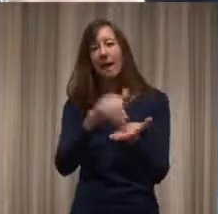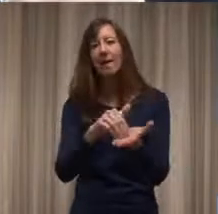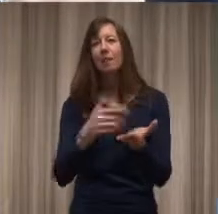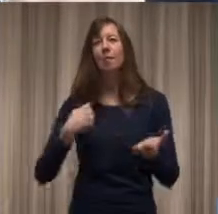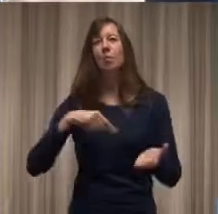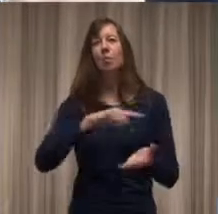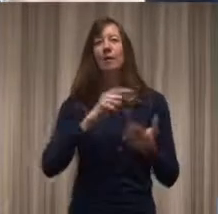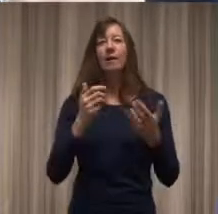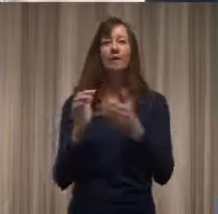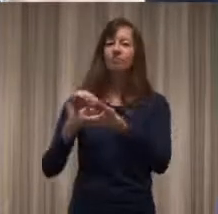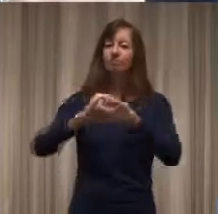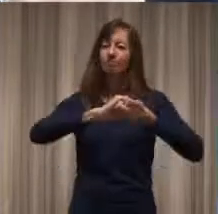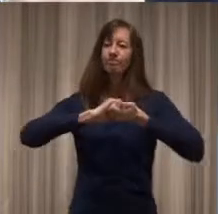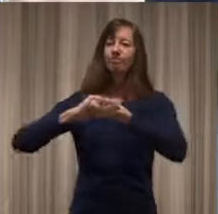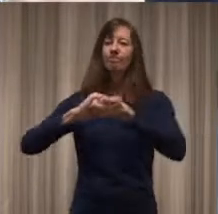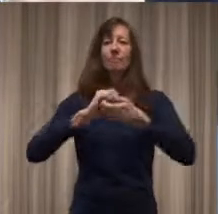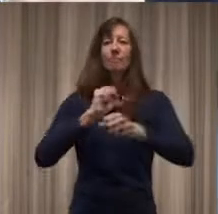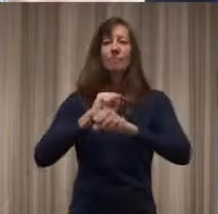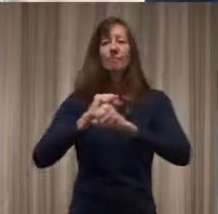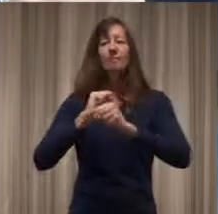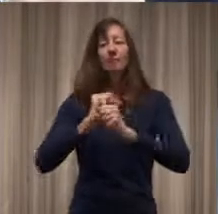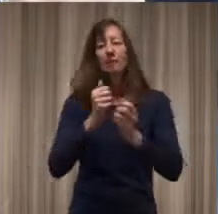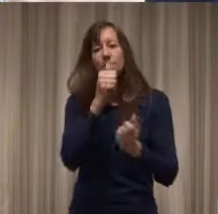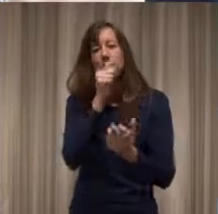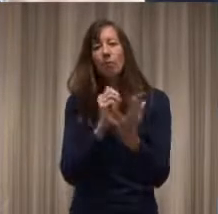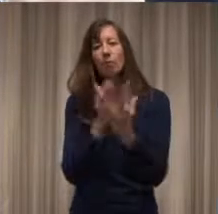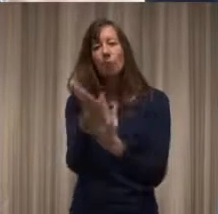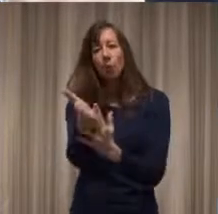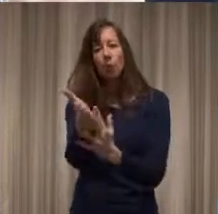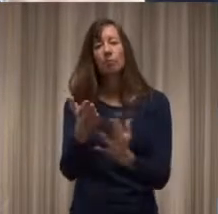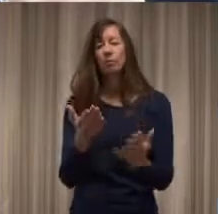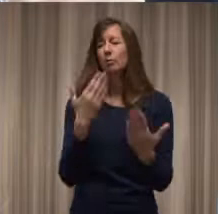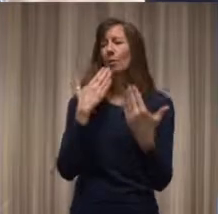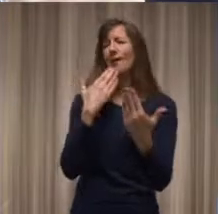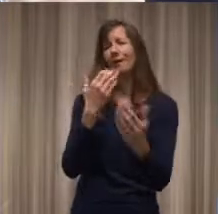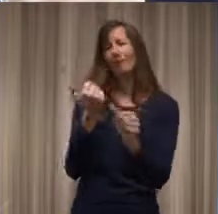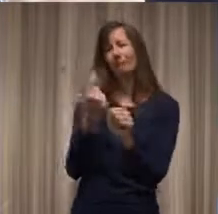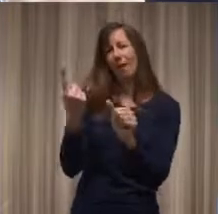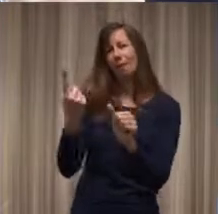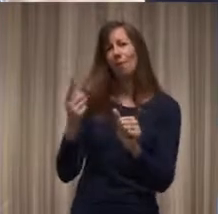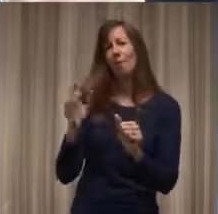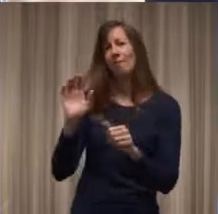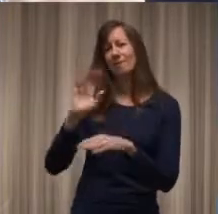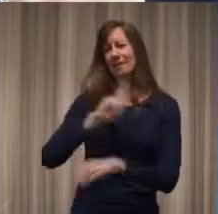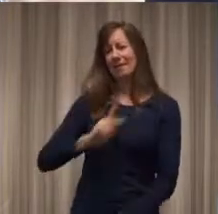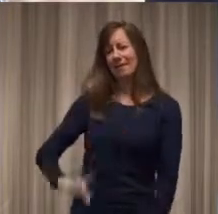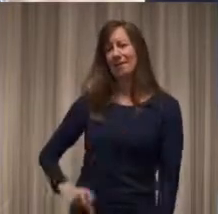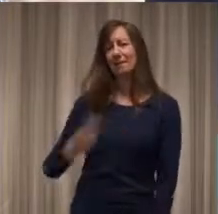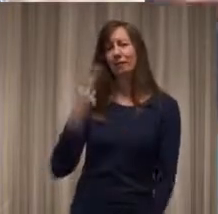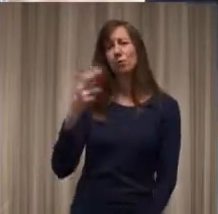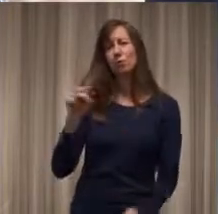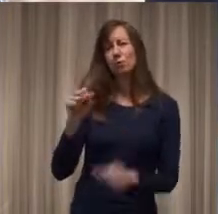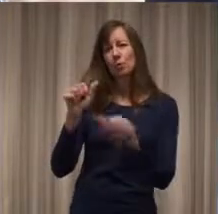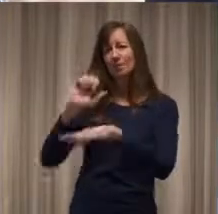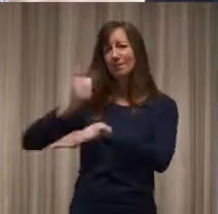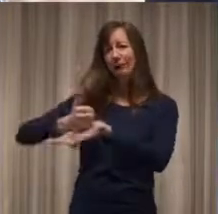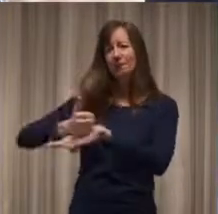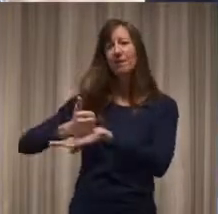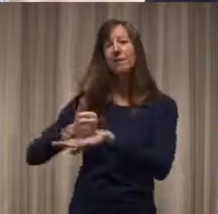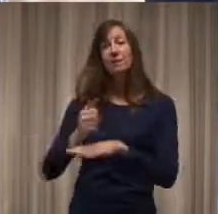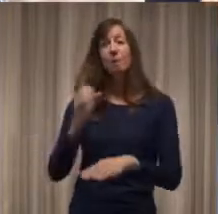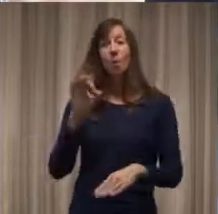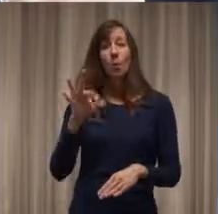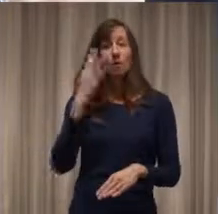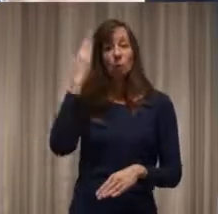So thank you to everybody that's at that site right now. And if you know somebody working there, please thank them and give them a socially